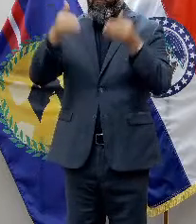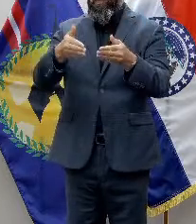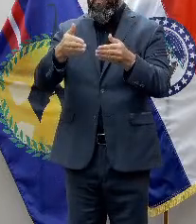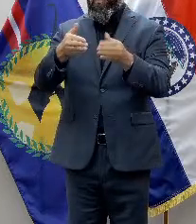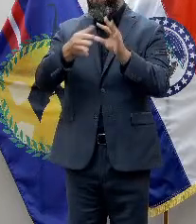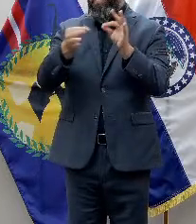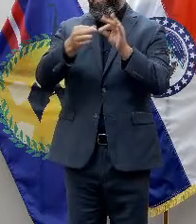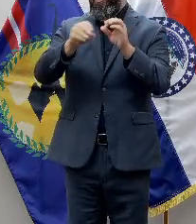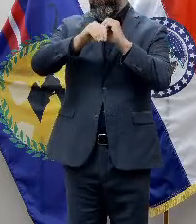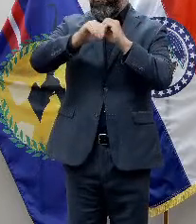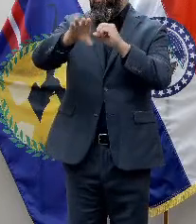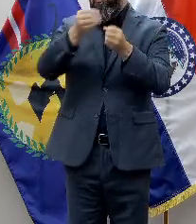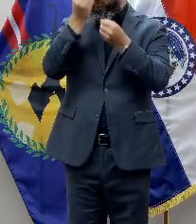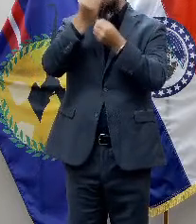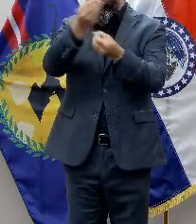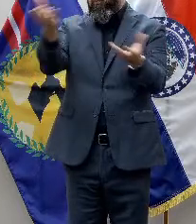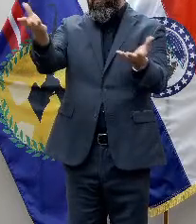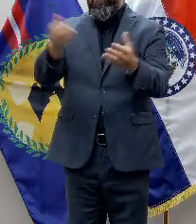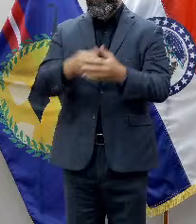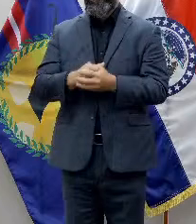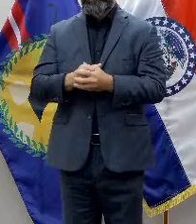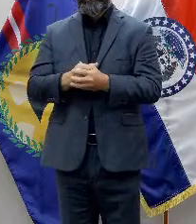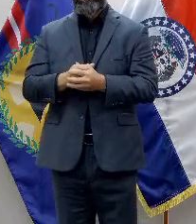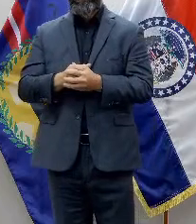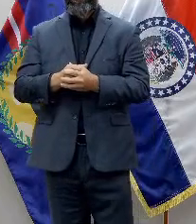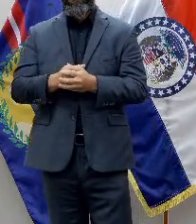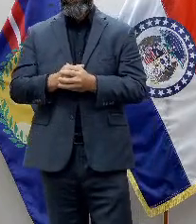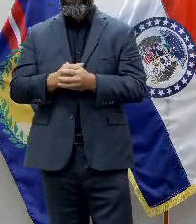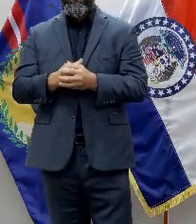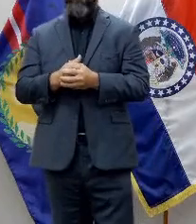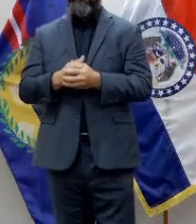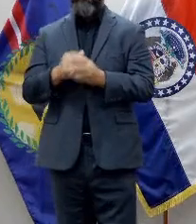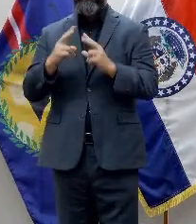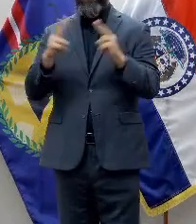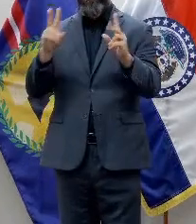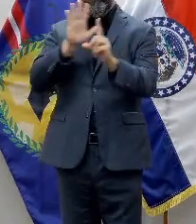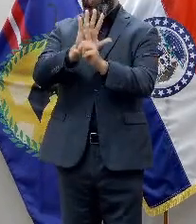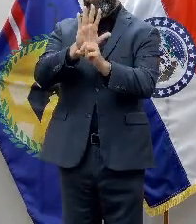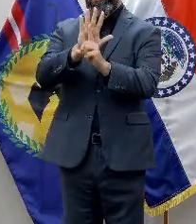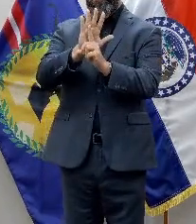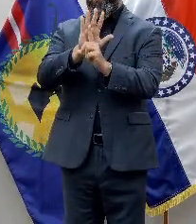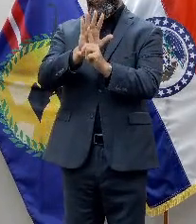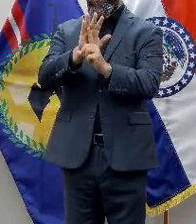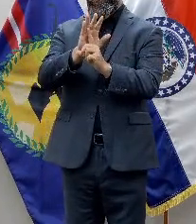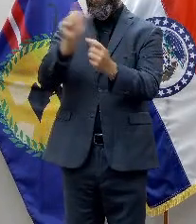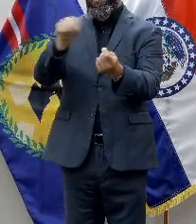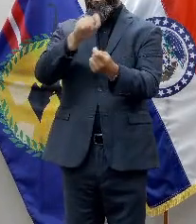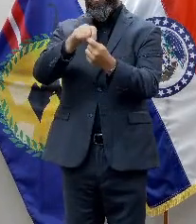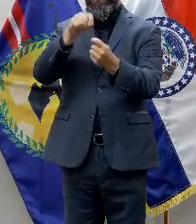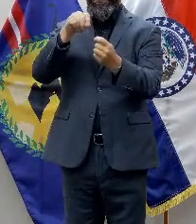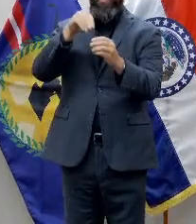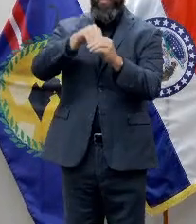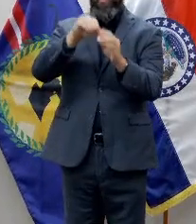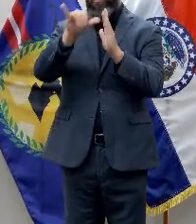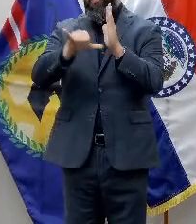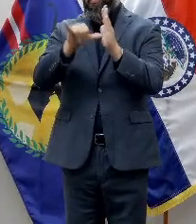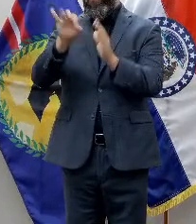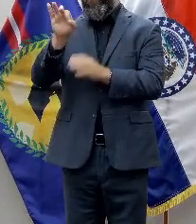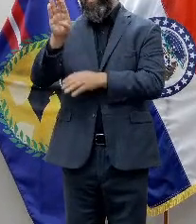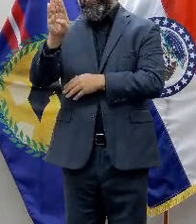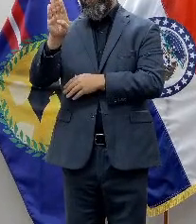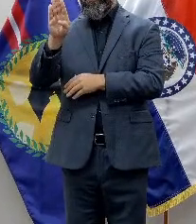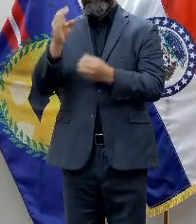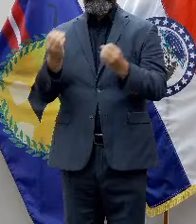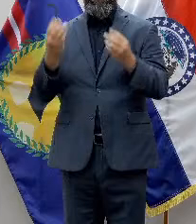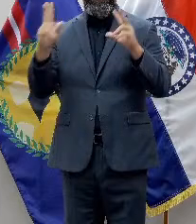these messages out to their communities. And these have been fairly popular, particularly in some of our social media spaces. And many